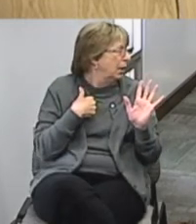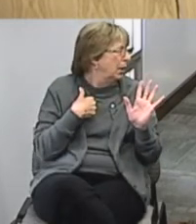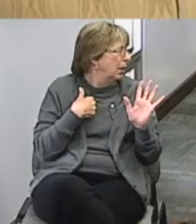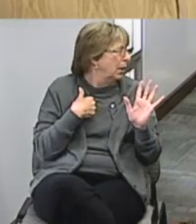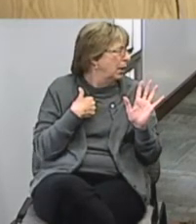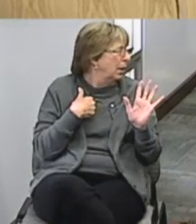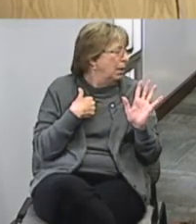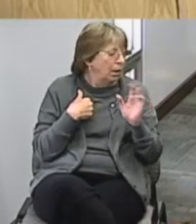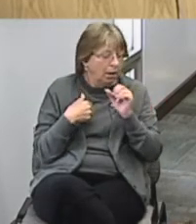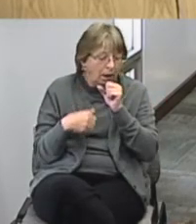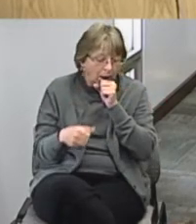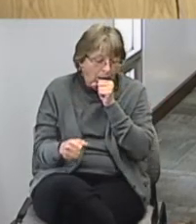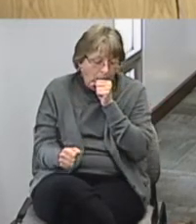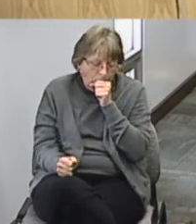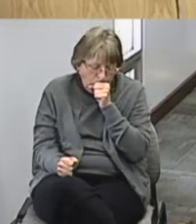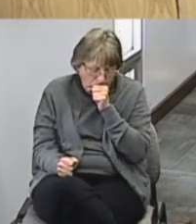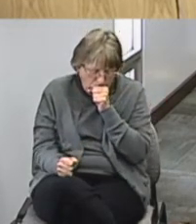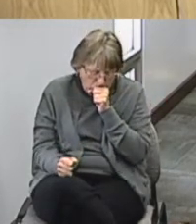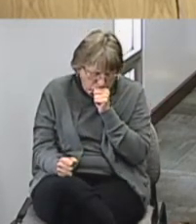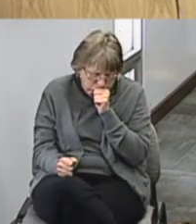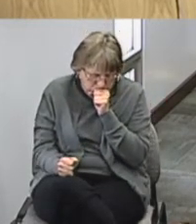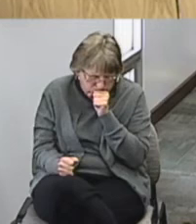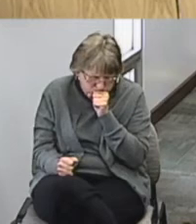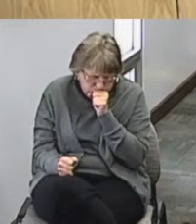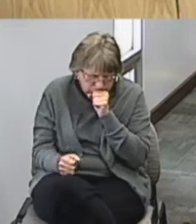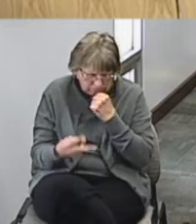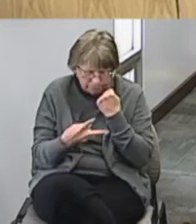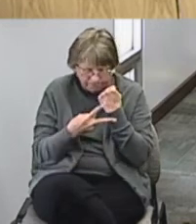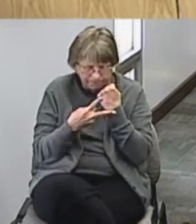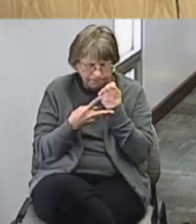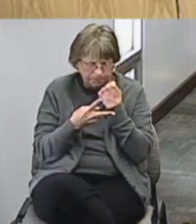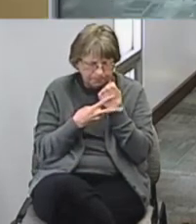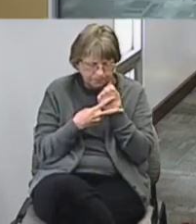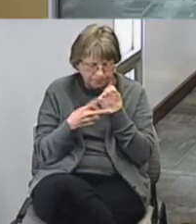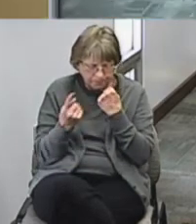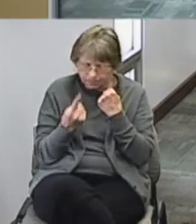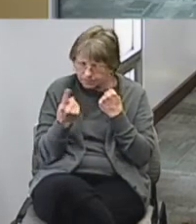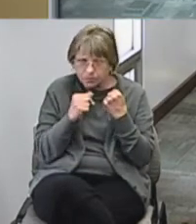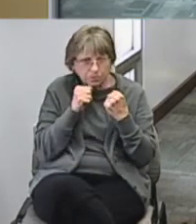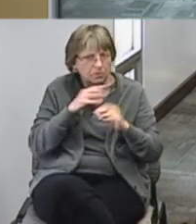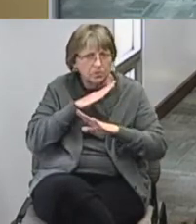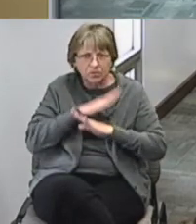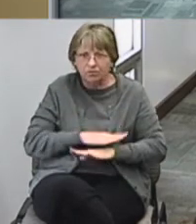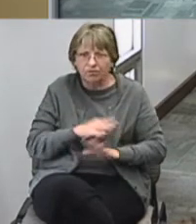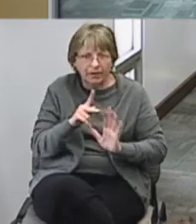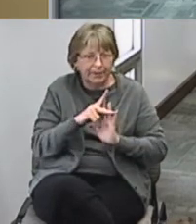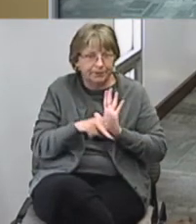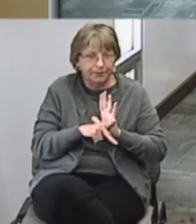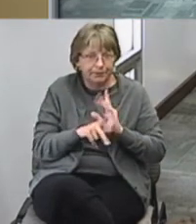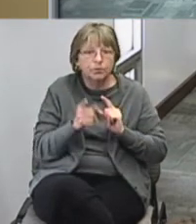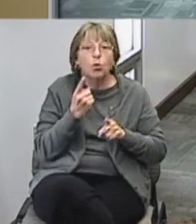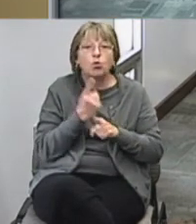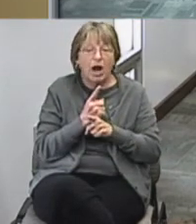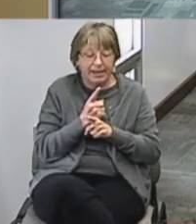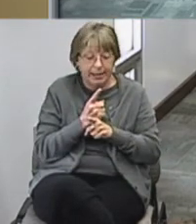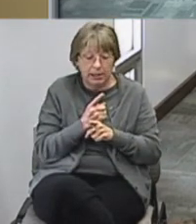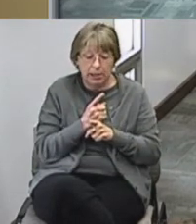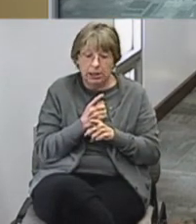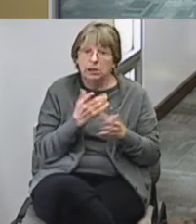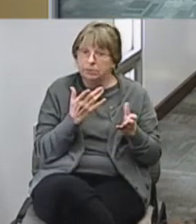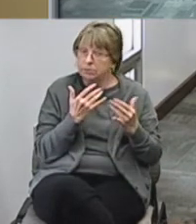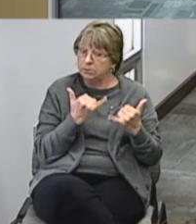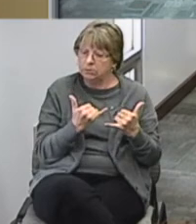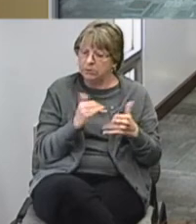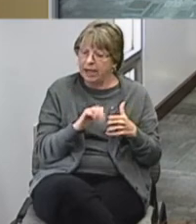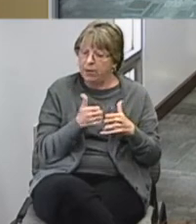Mr. City Manager. Retention only would not meet this policy. Correct, the way it's written. Right. There would have